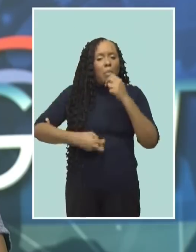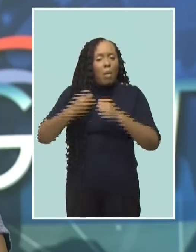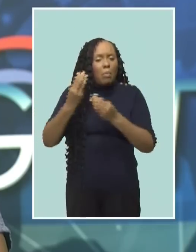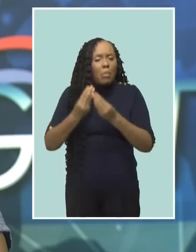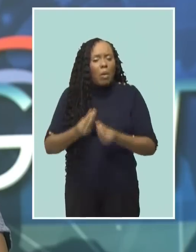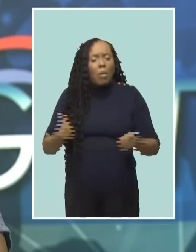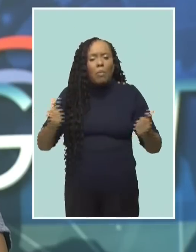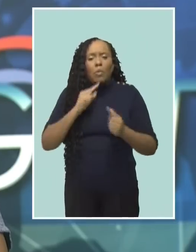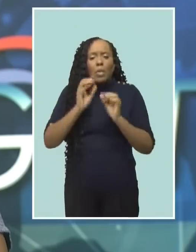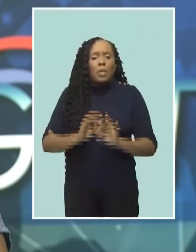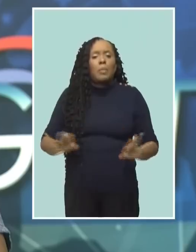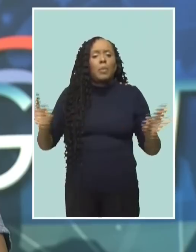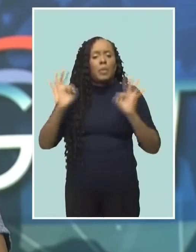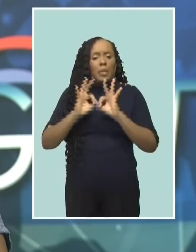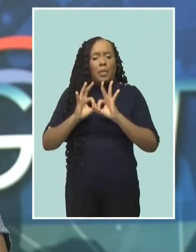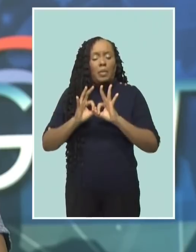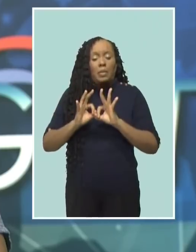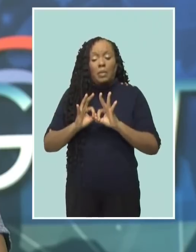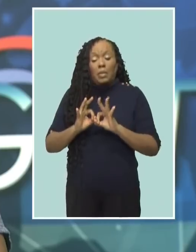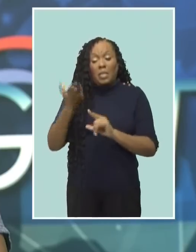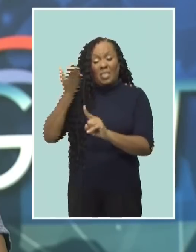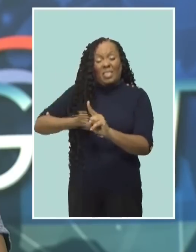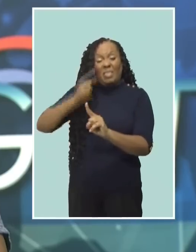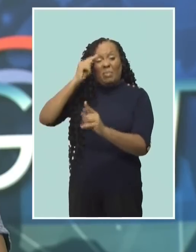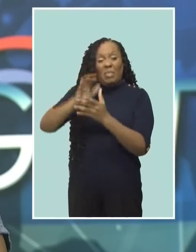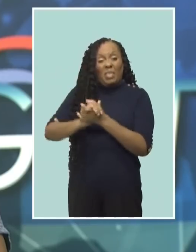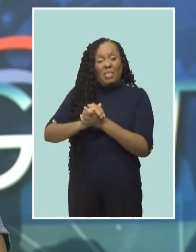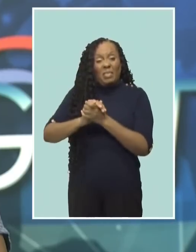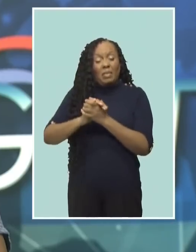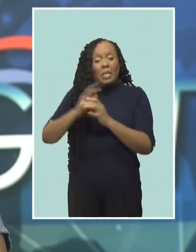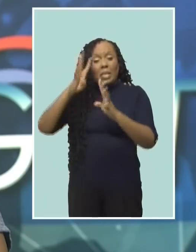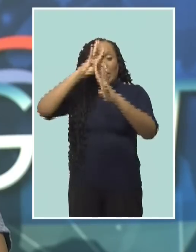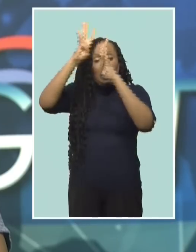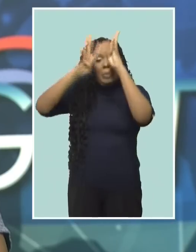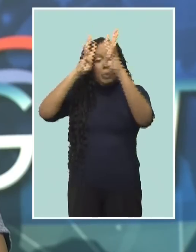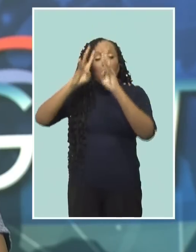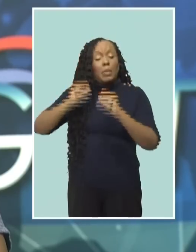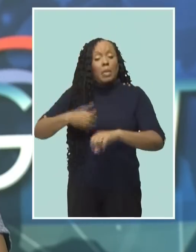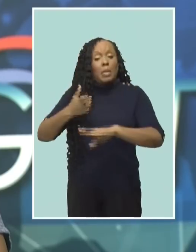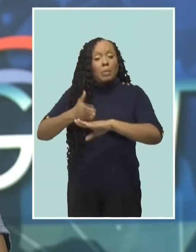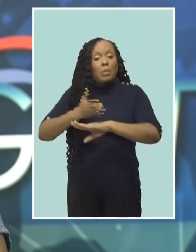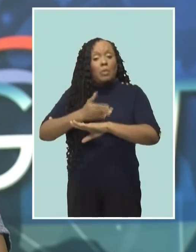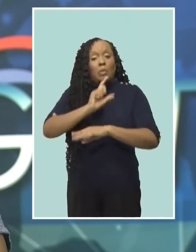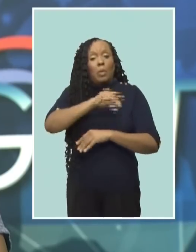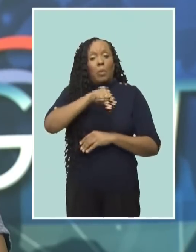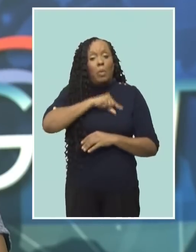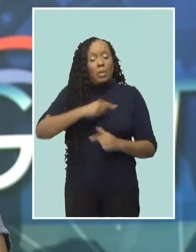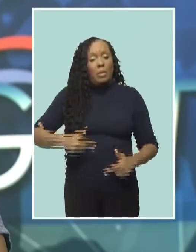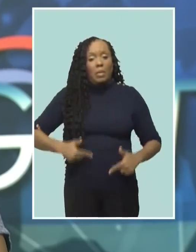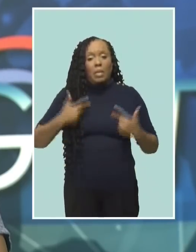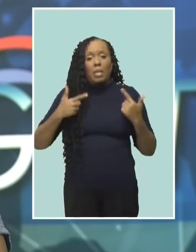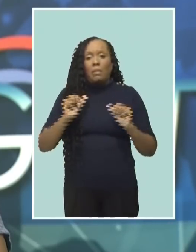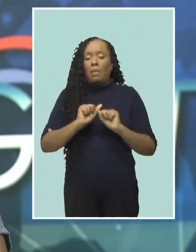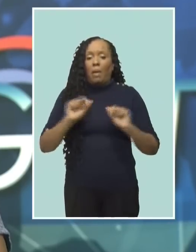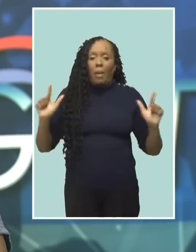people. She reiterated her belief that innovation can be used to improve the quality of life for all.